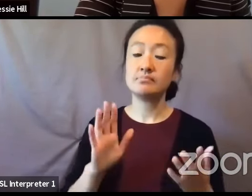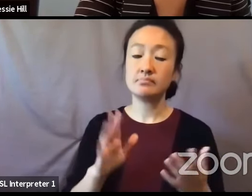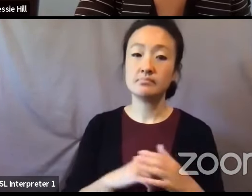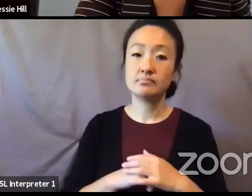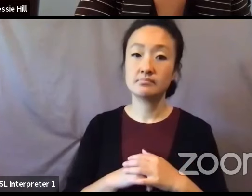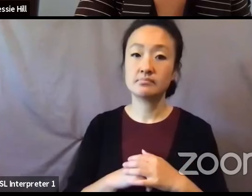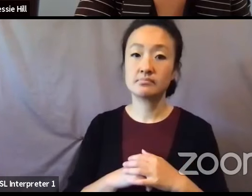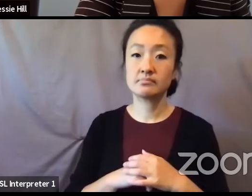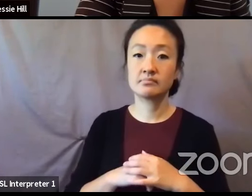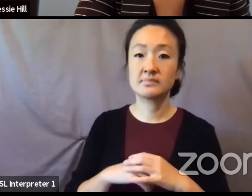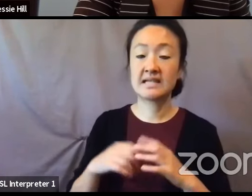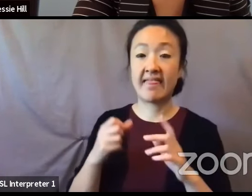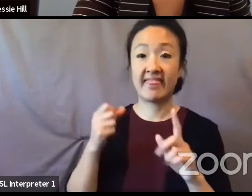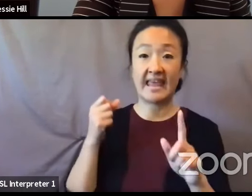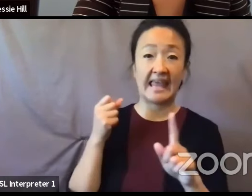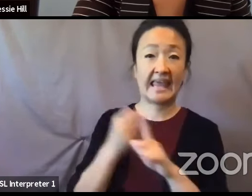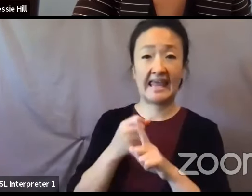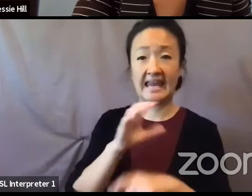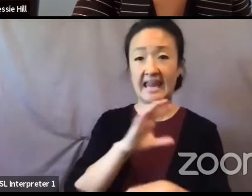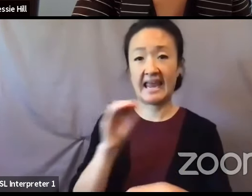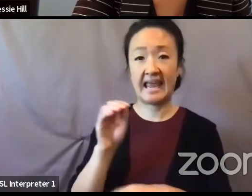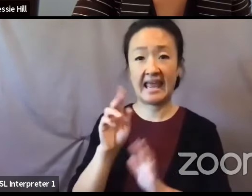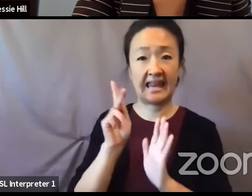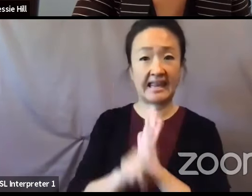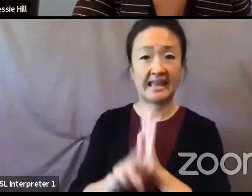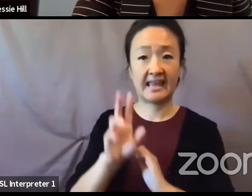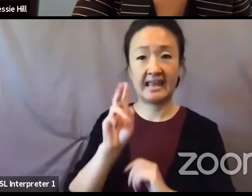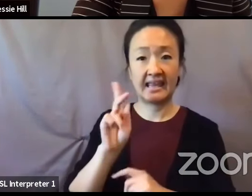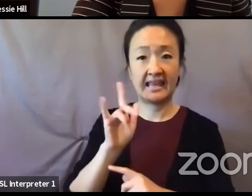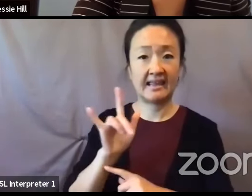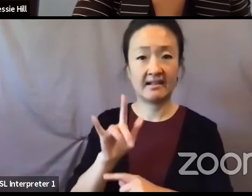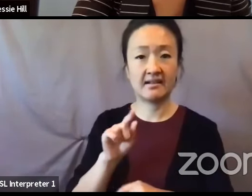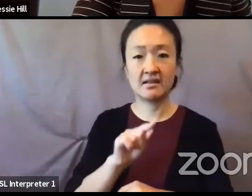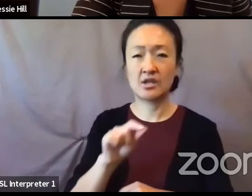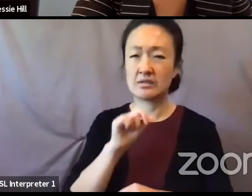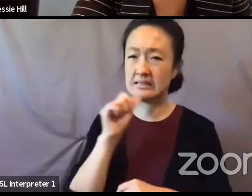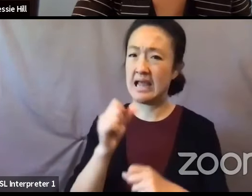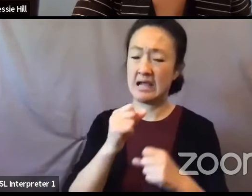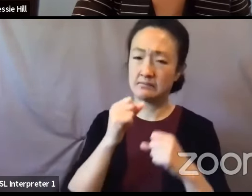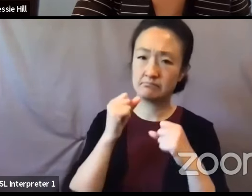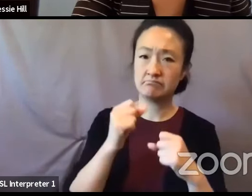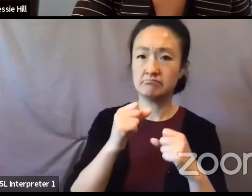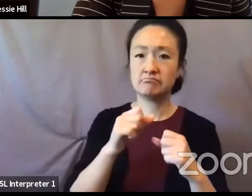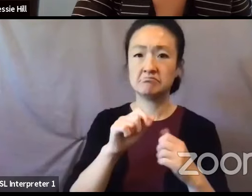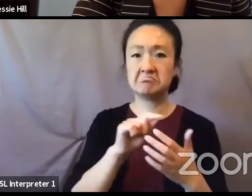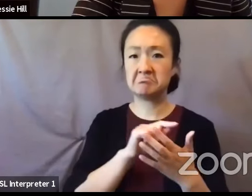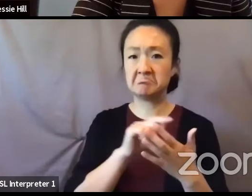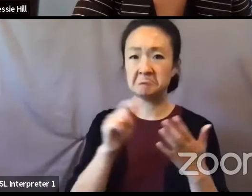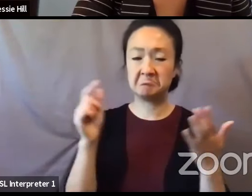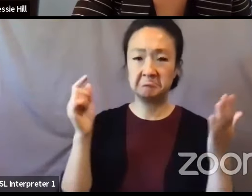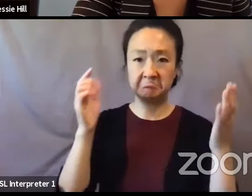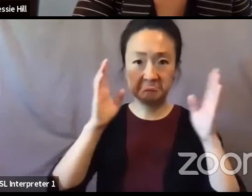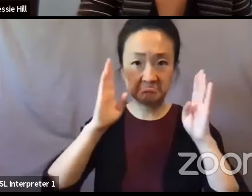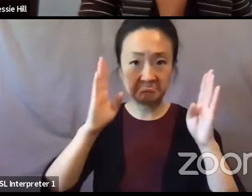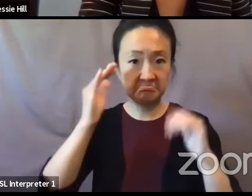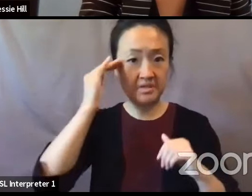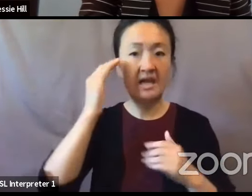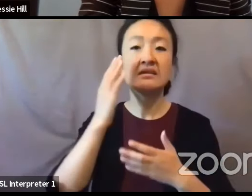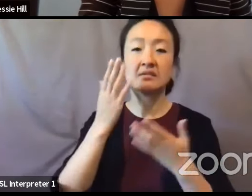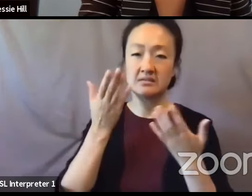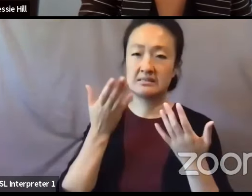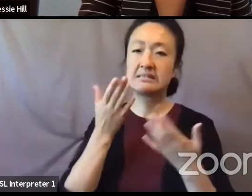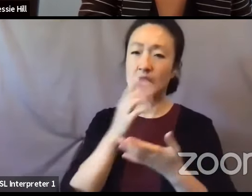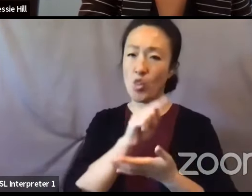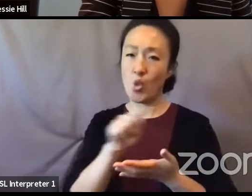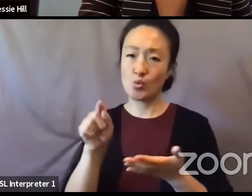the hit and kill ones, I don't think those are as prominent, or at least those are still being